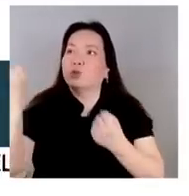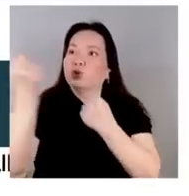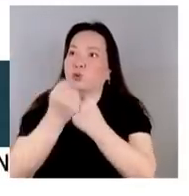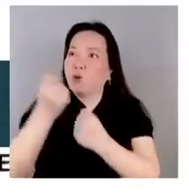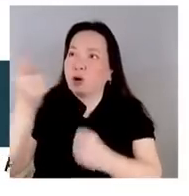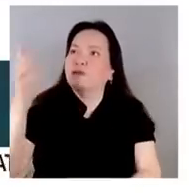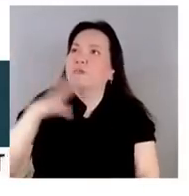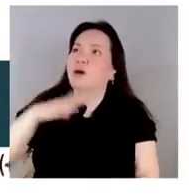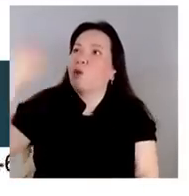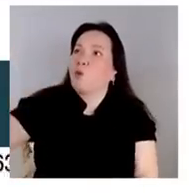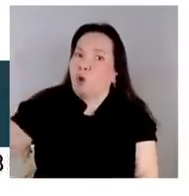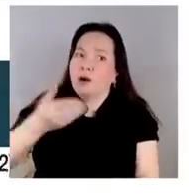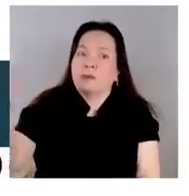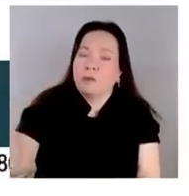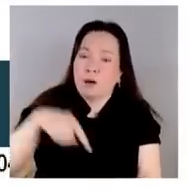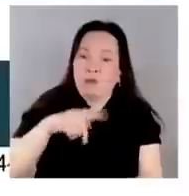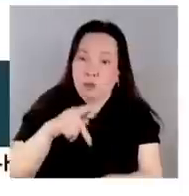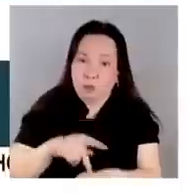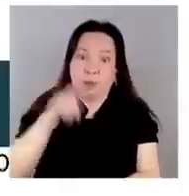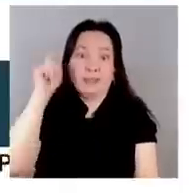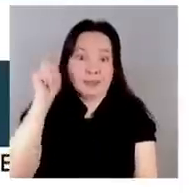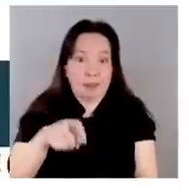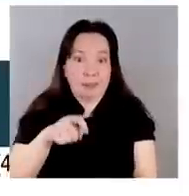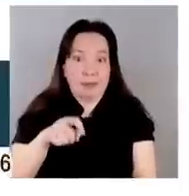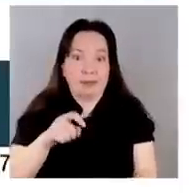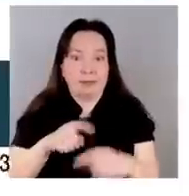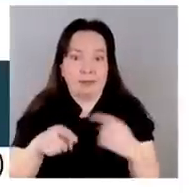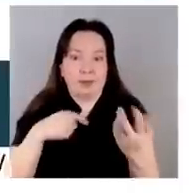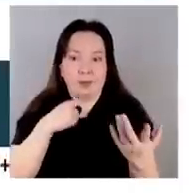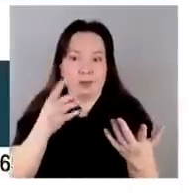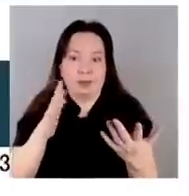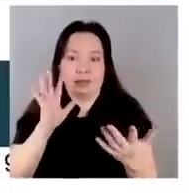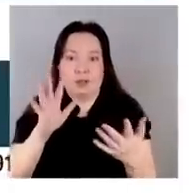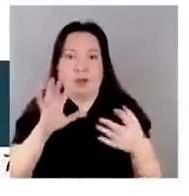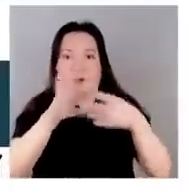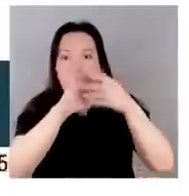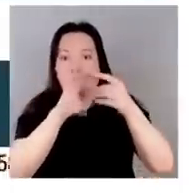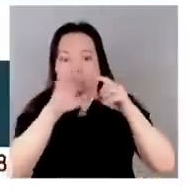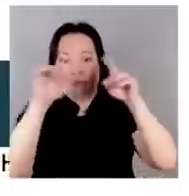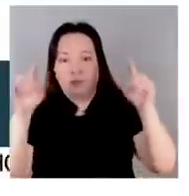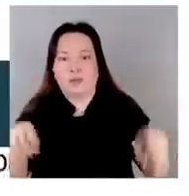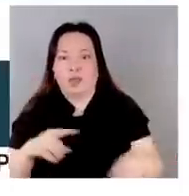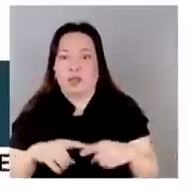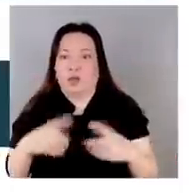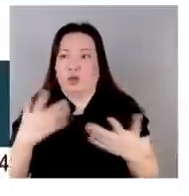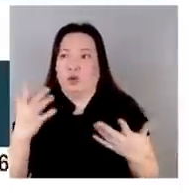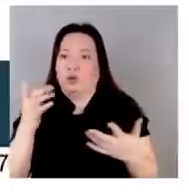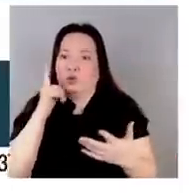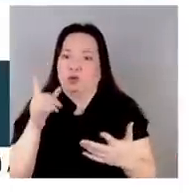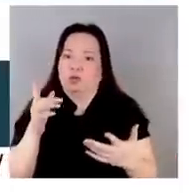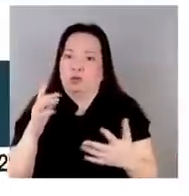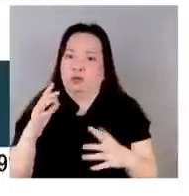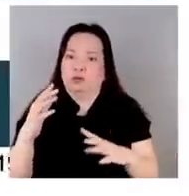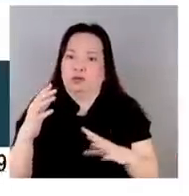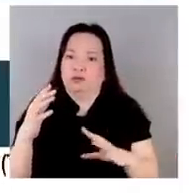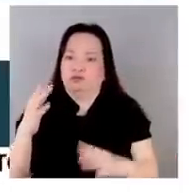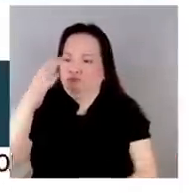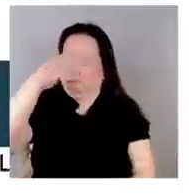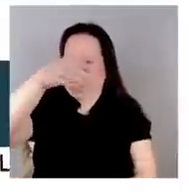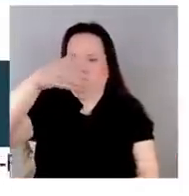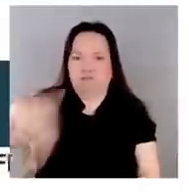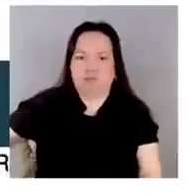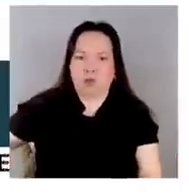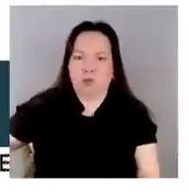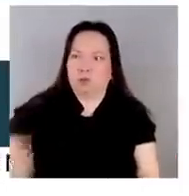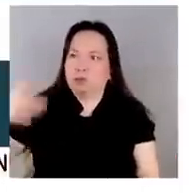here. But instead, we're seeing, you know, all of these statements really trying to sort of shut down the ICC's jurisdiction,